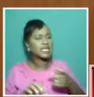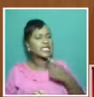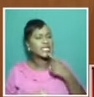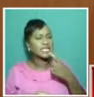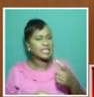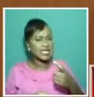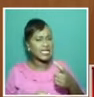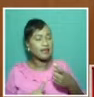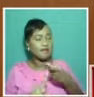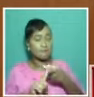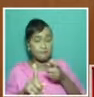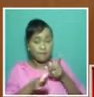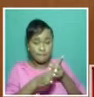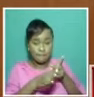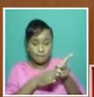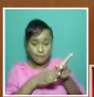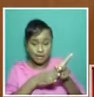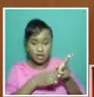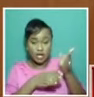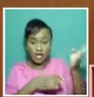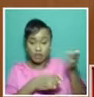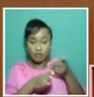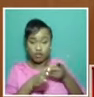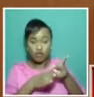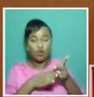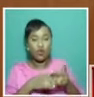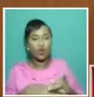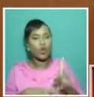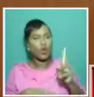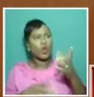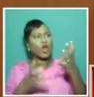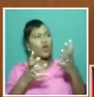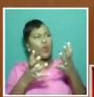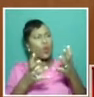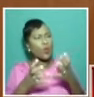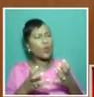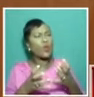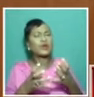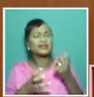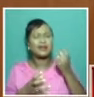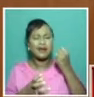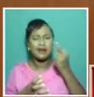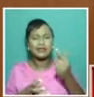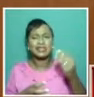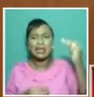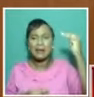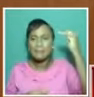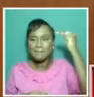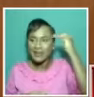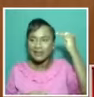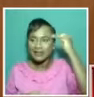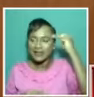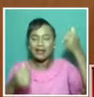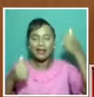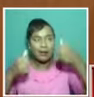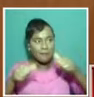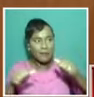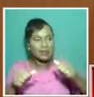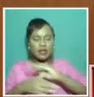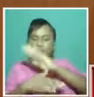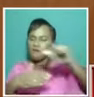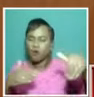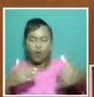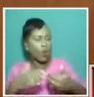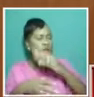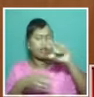professional perspective, one would want to ascertain the cognitive ability of everybody involved.